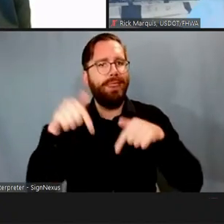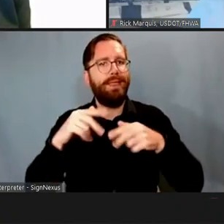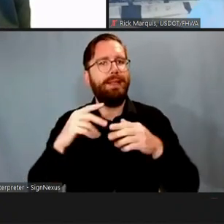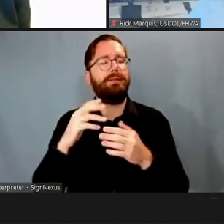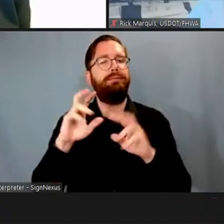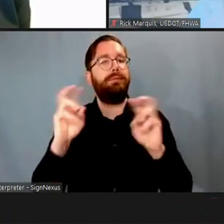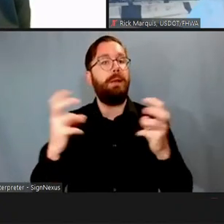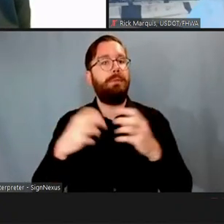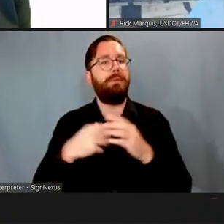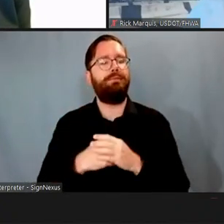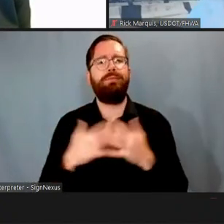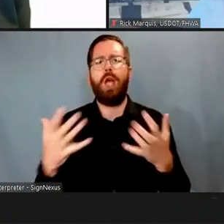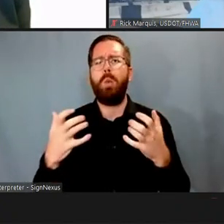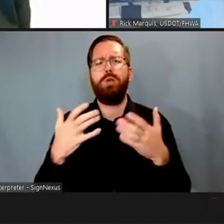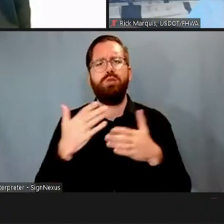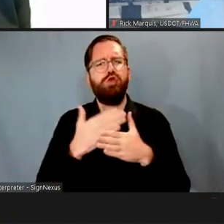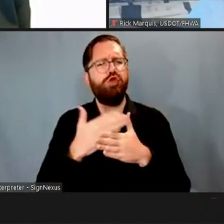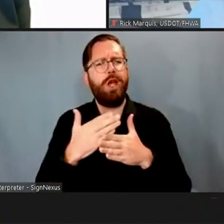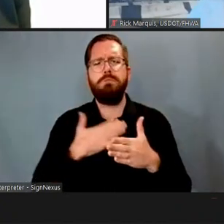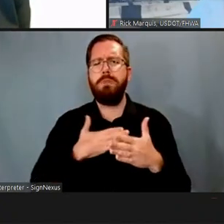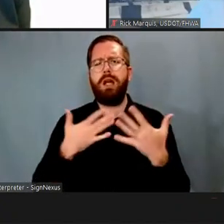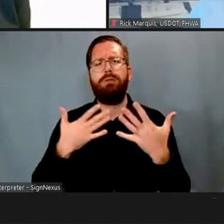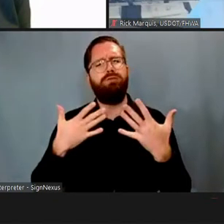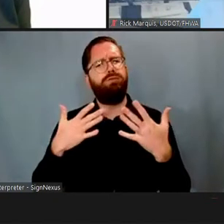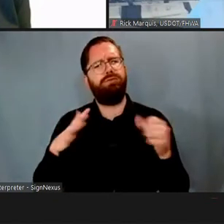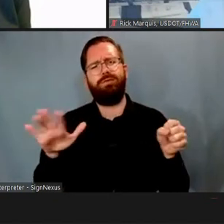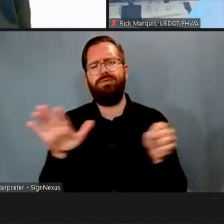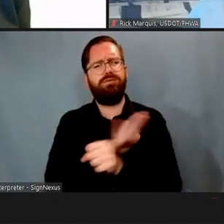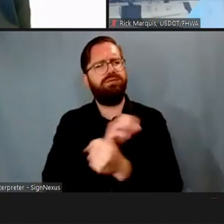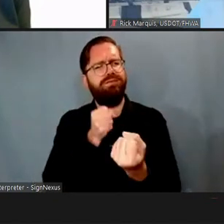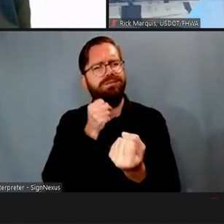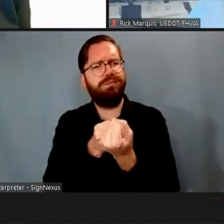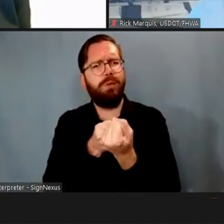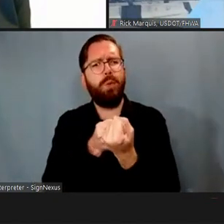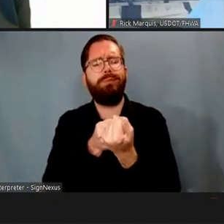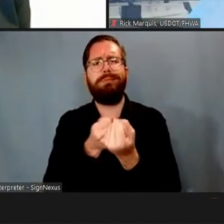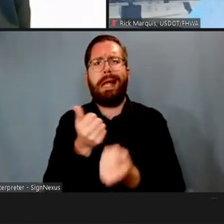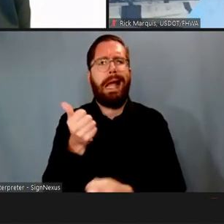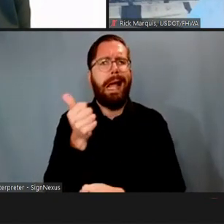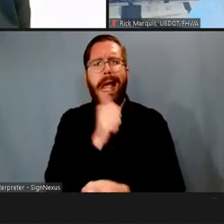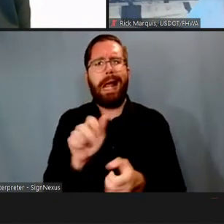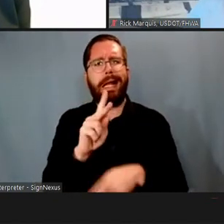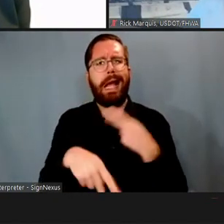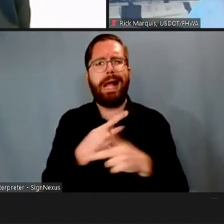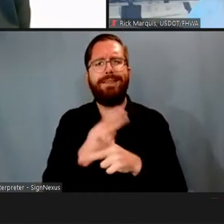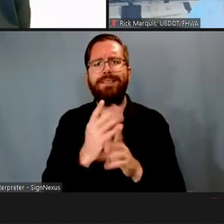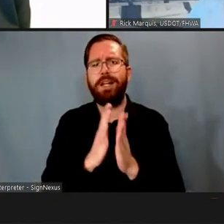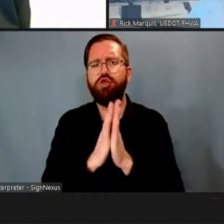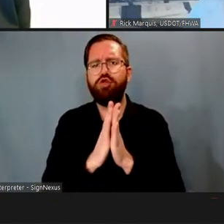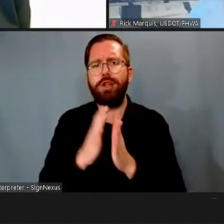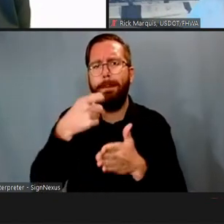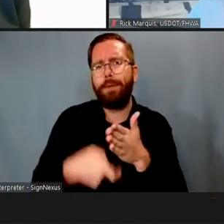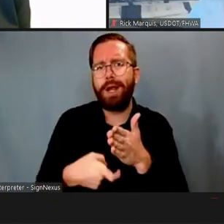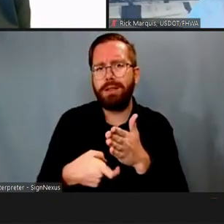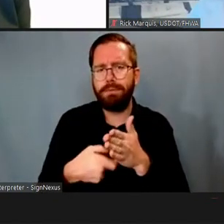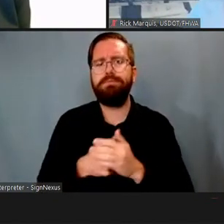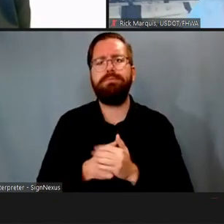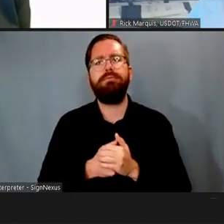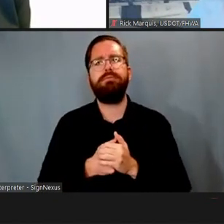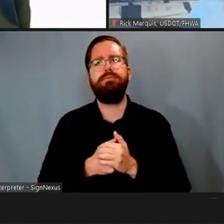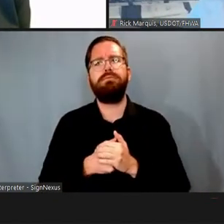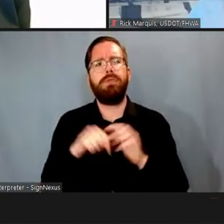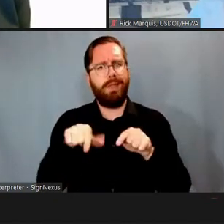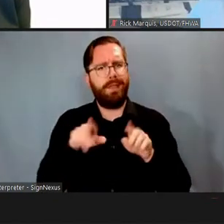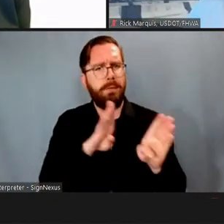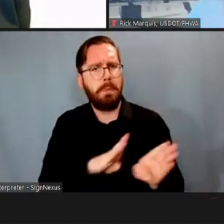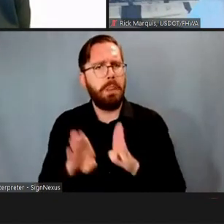resounding support for any sort of congestion pricing i think that this plan will be able to save